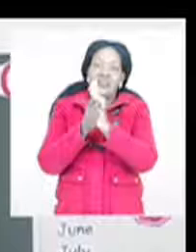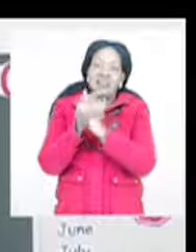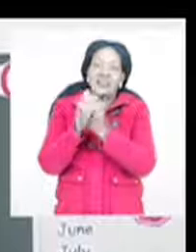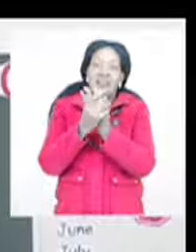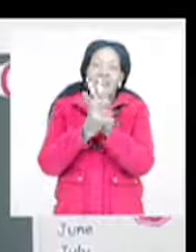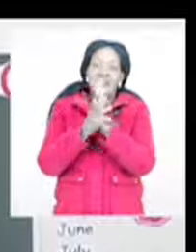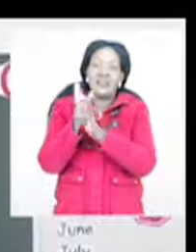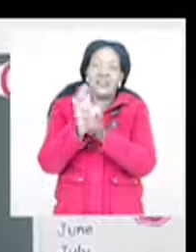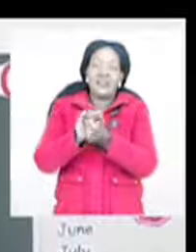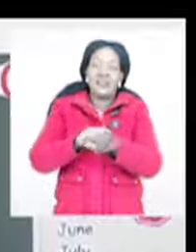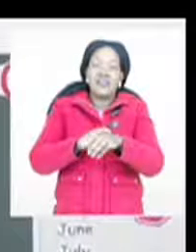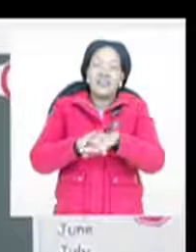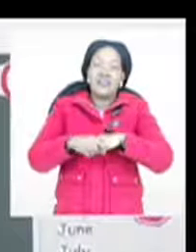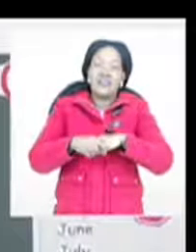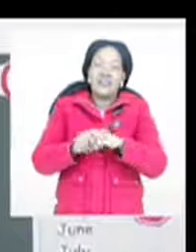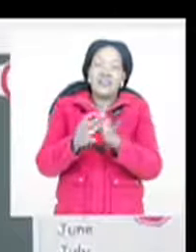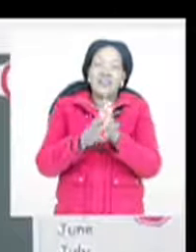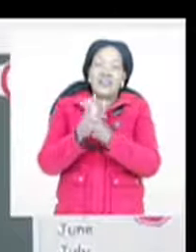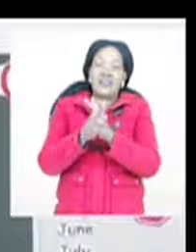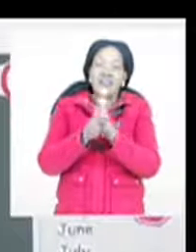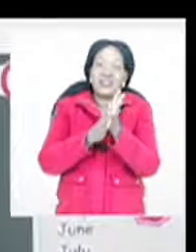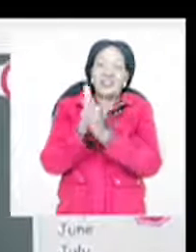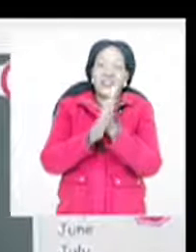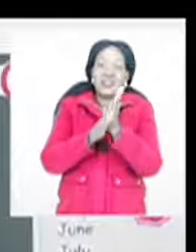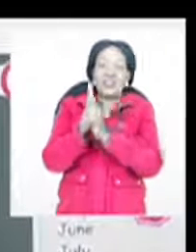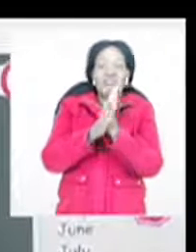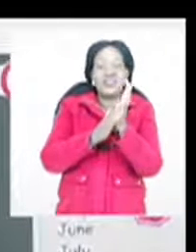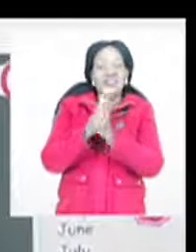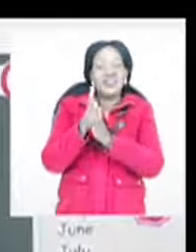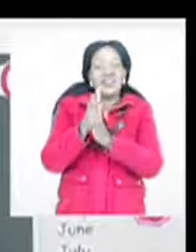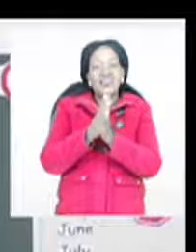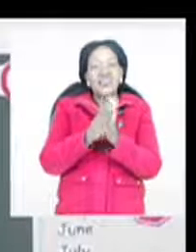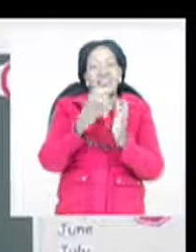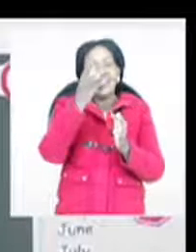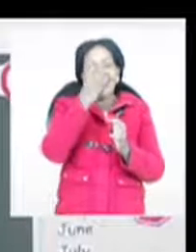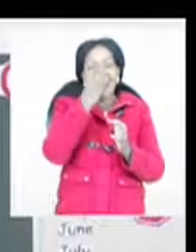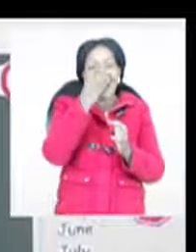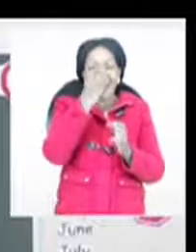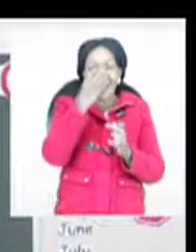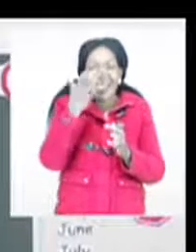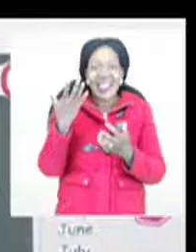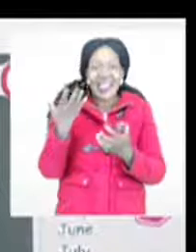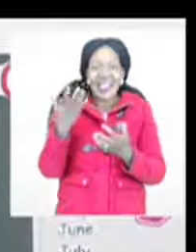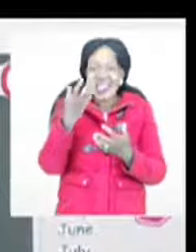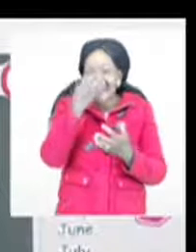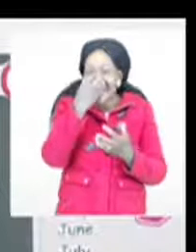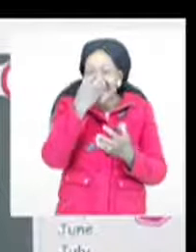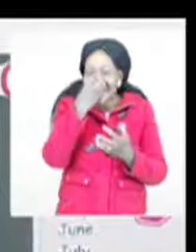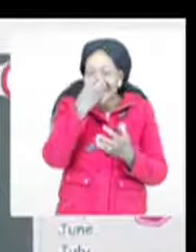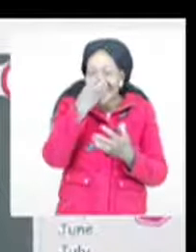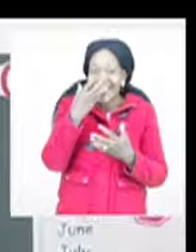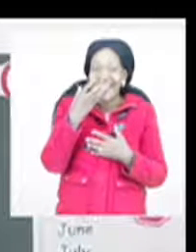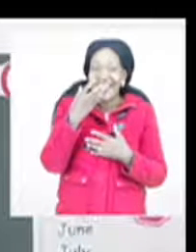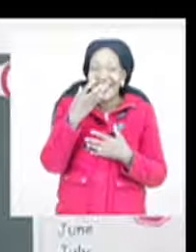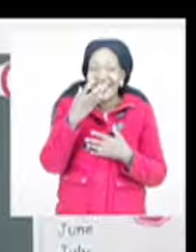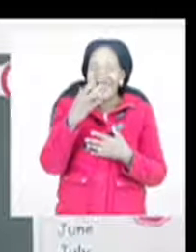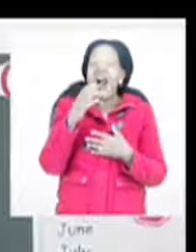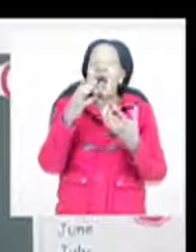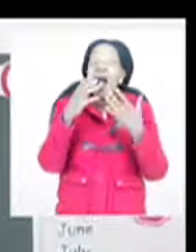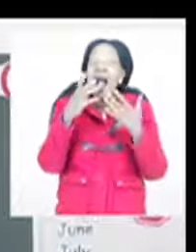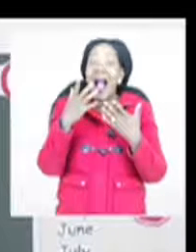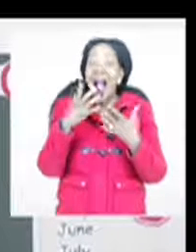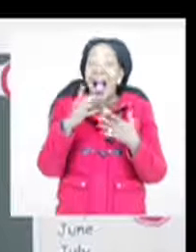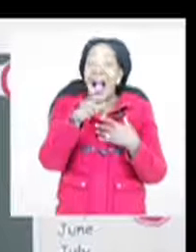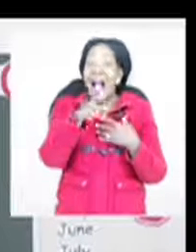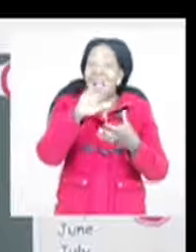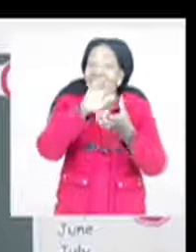Remember, between your fingers and all around. Zoe! Zoe! Oh, wow, there's